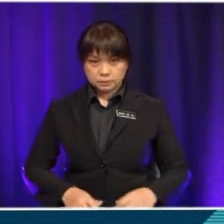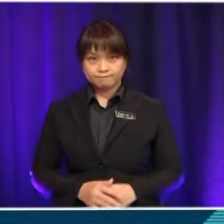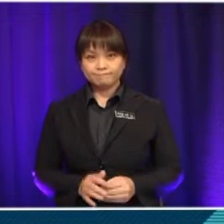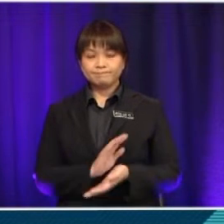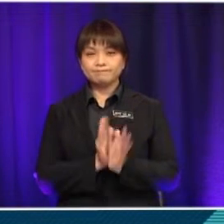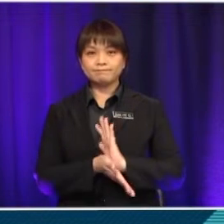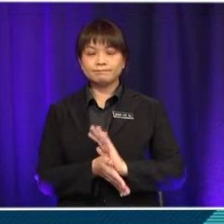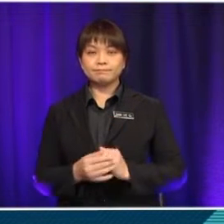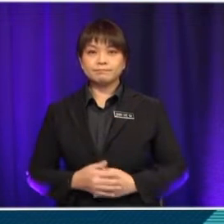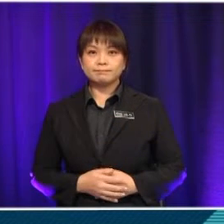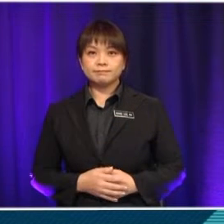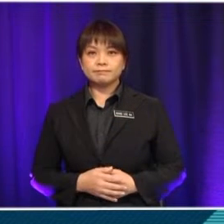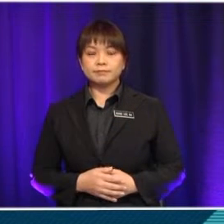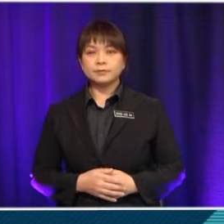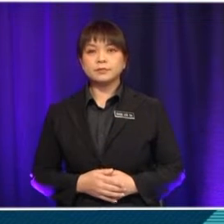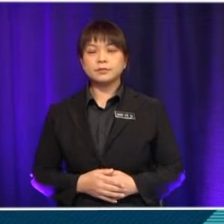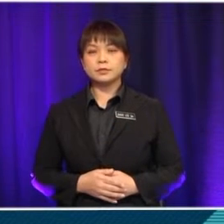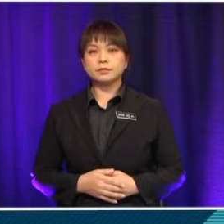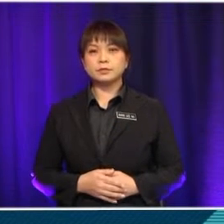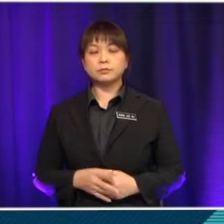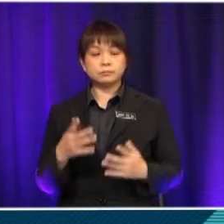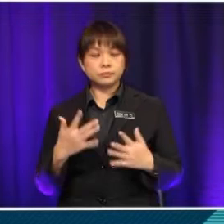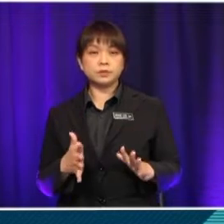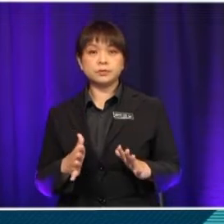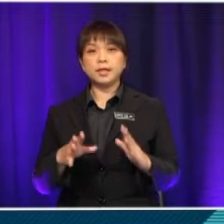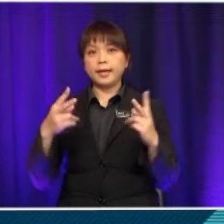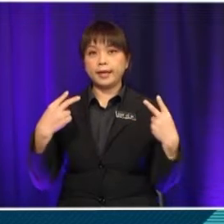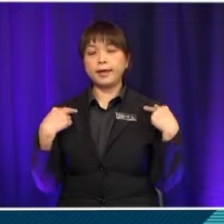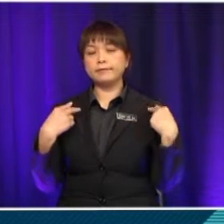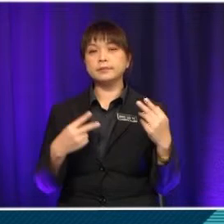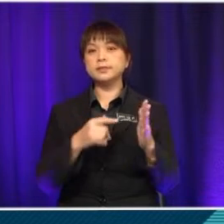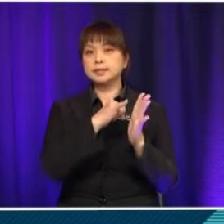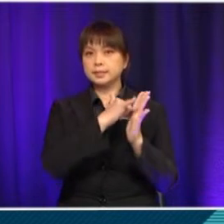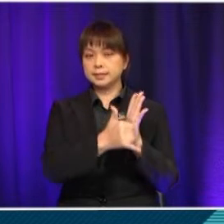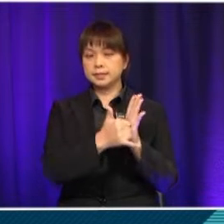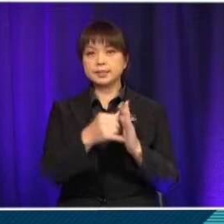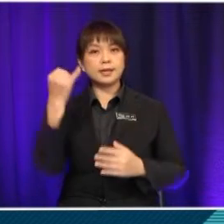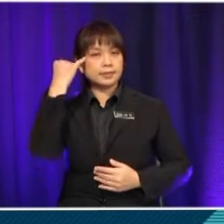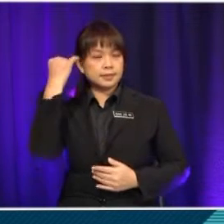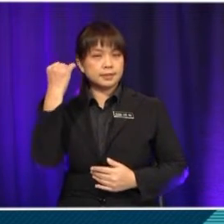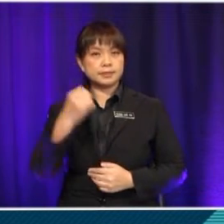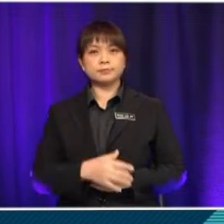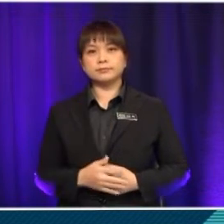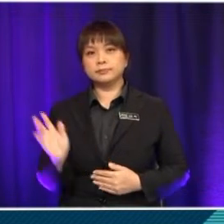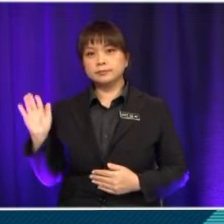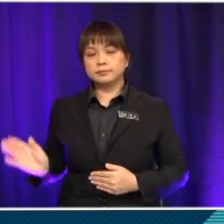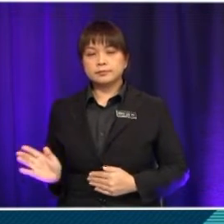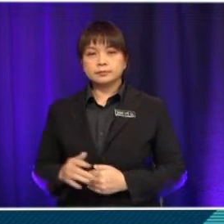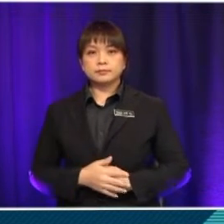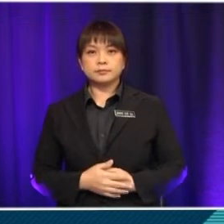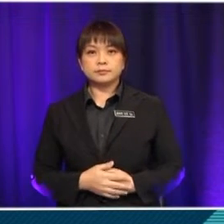so once you have listed down all these ideas, okay, we are going to look at the advantages and disadvantages of these